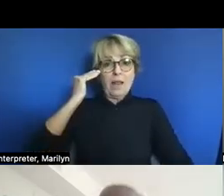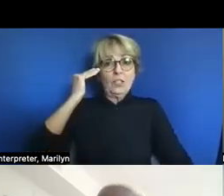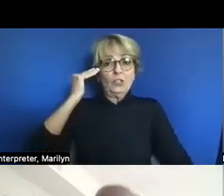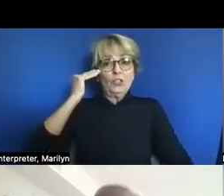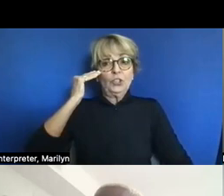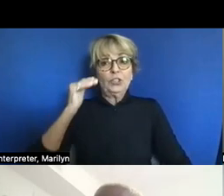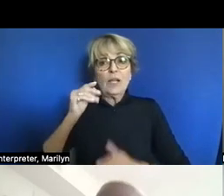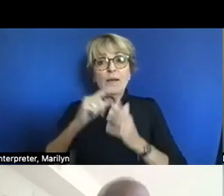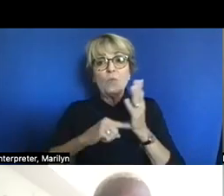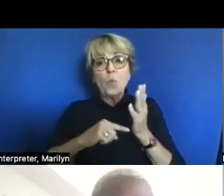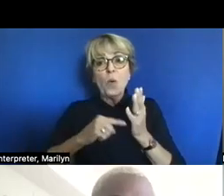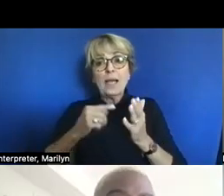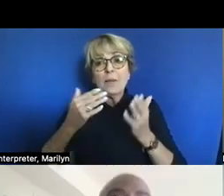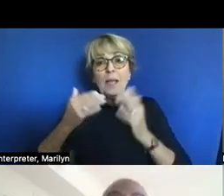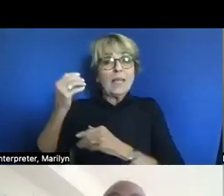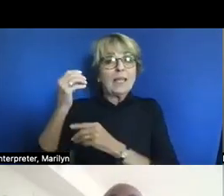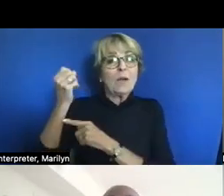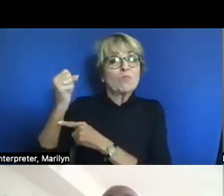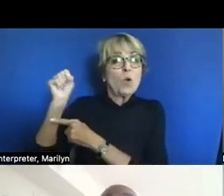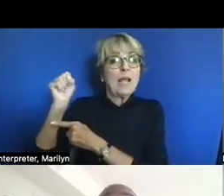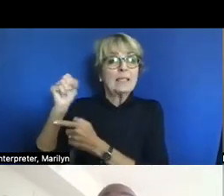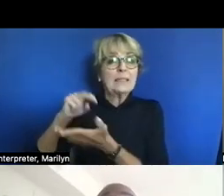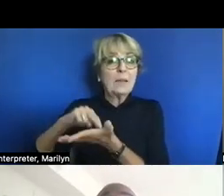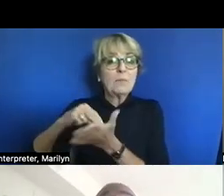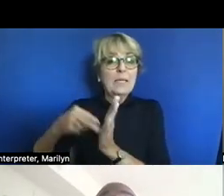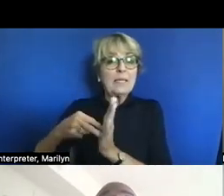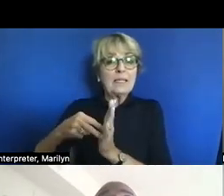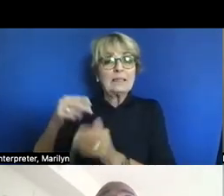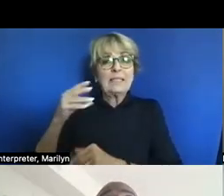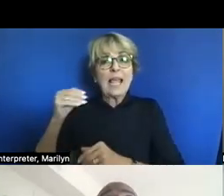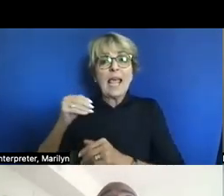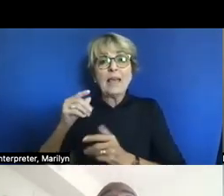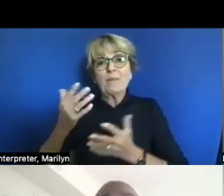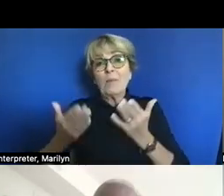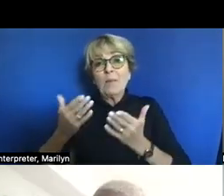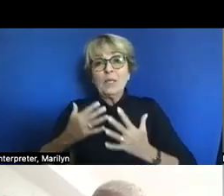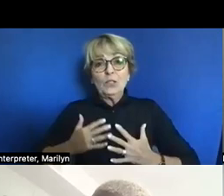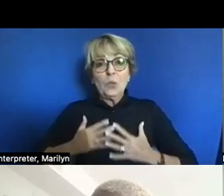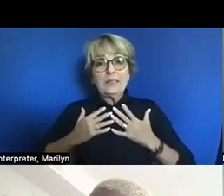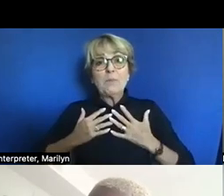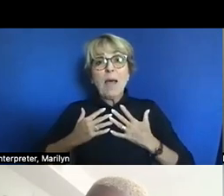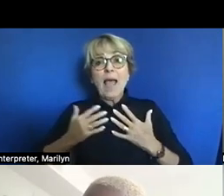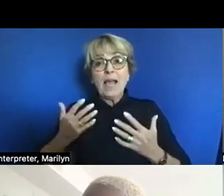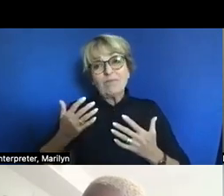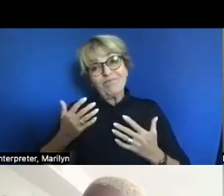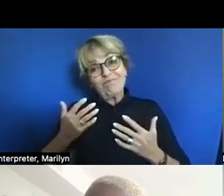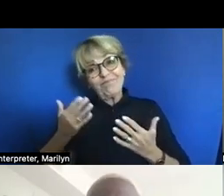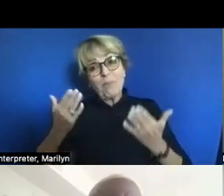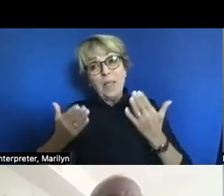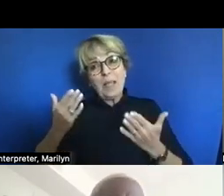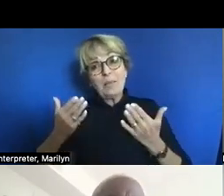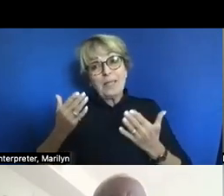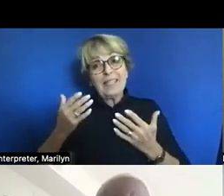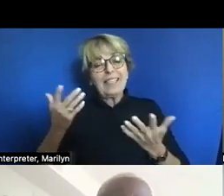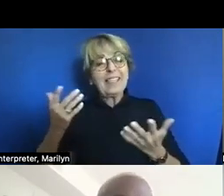maybe protest means, and even to inspire kind of maybe even the